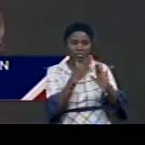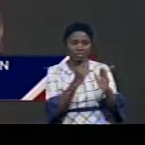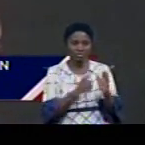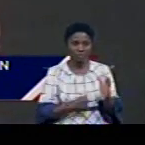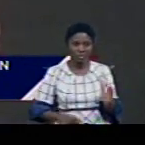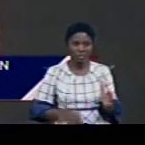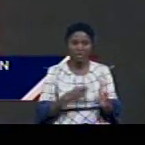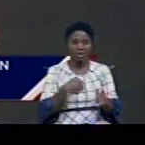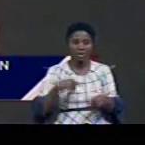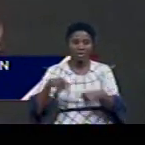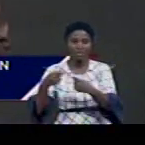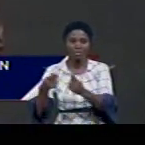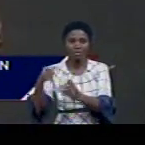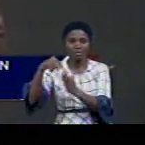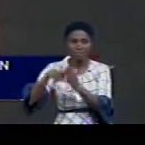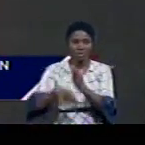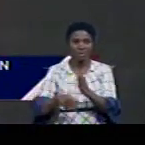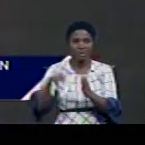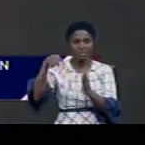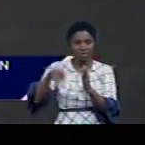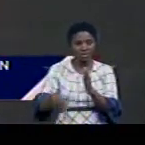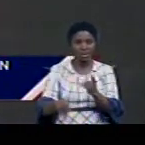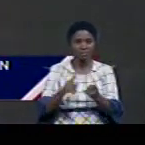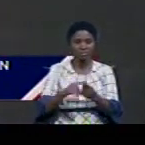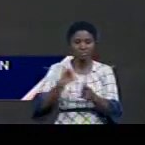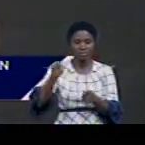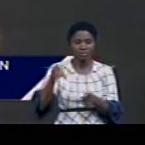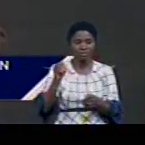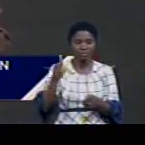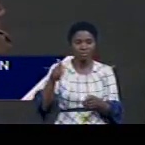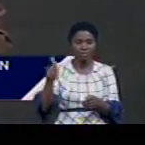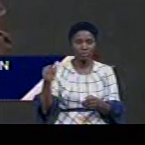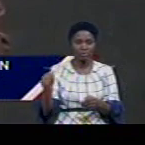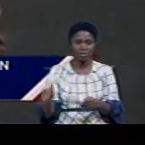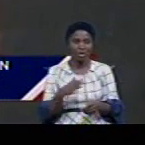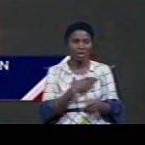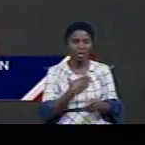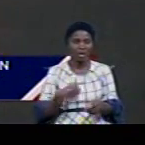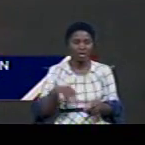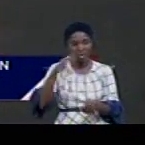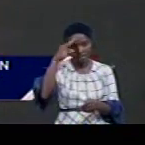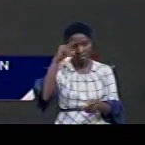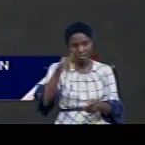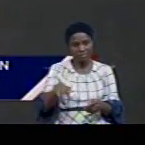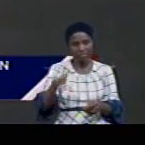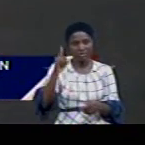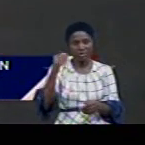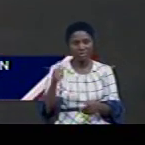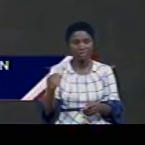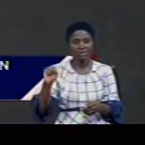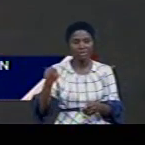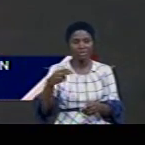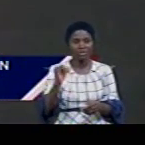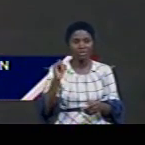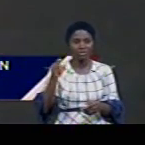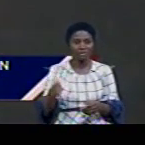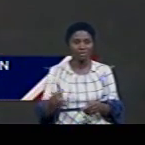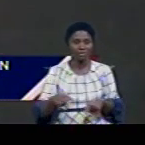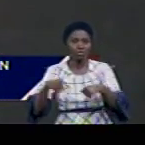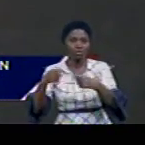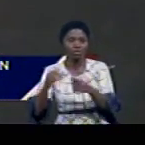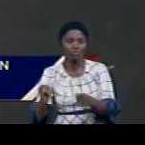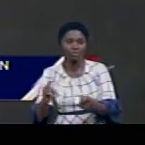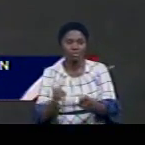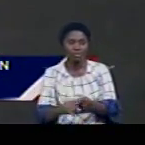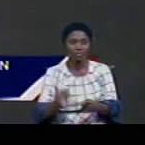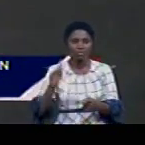he found a ship going to Tarshish. So he paid the fare